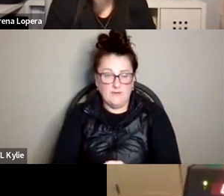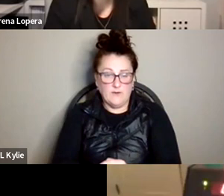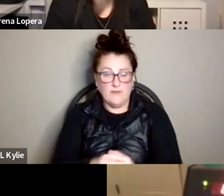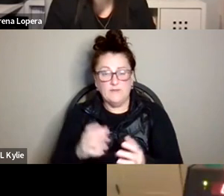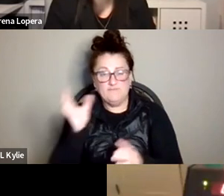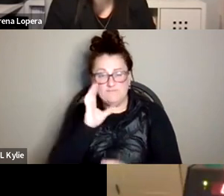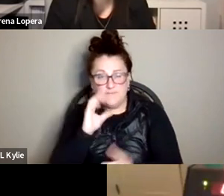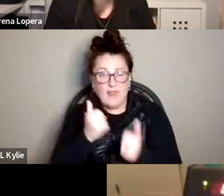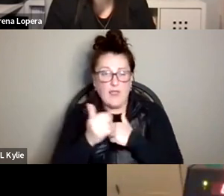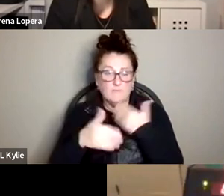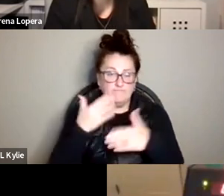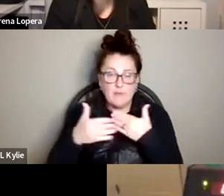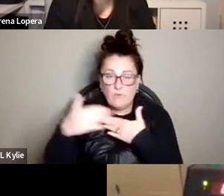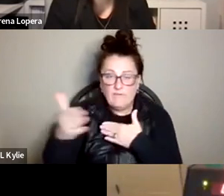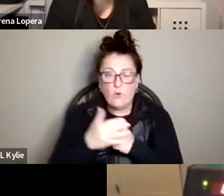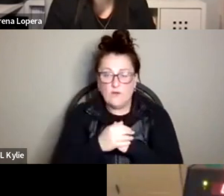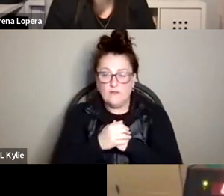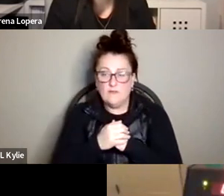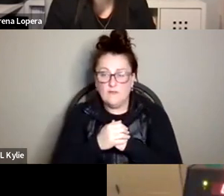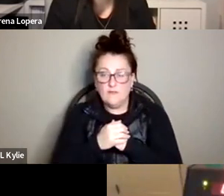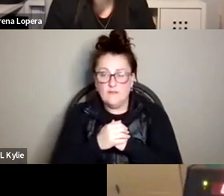how the committee is moving forward.